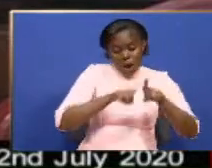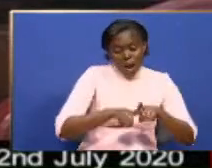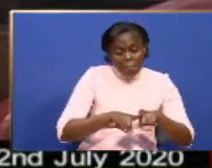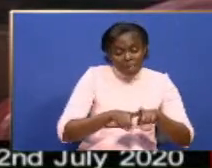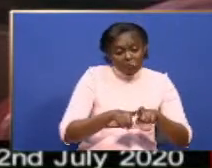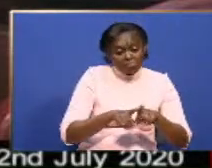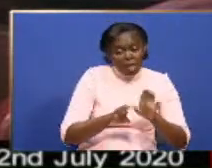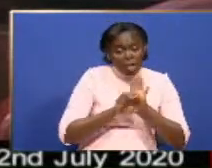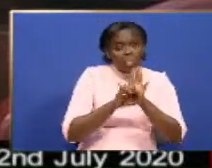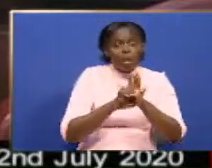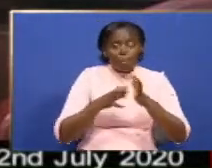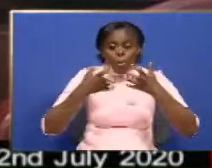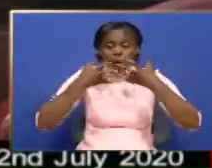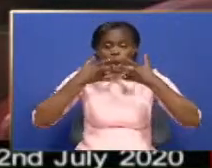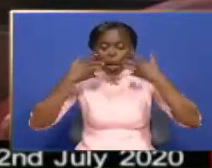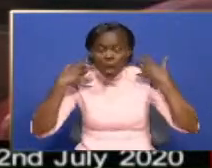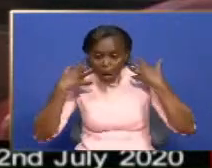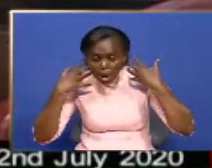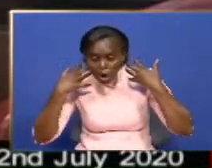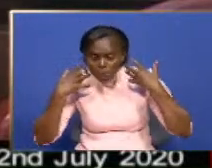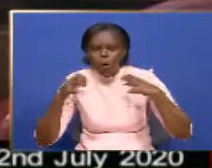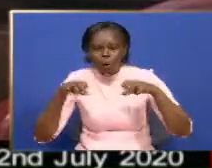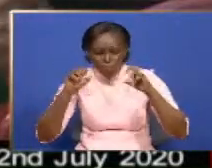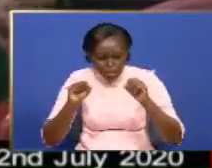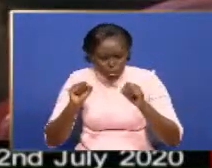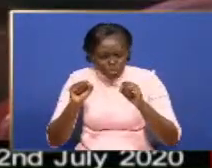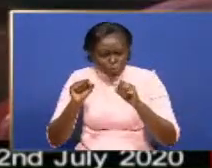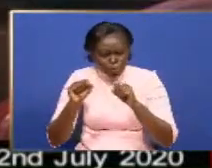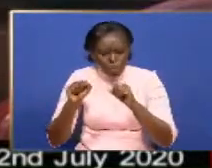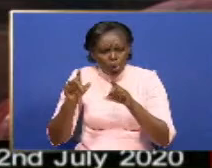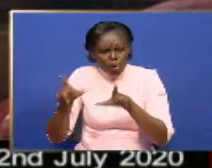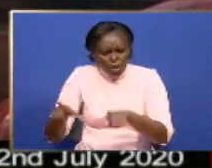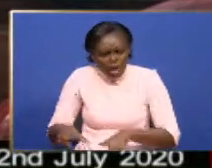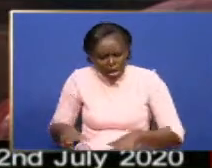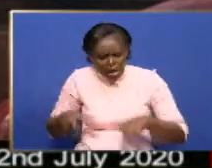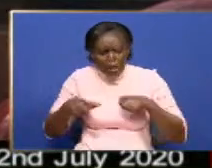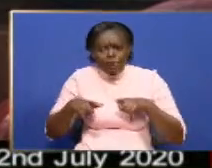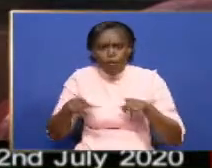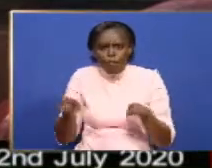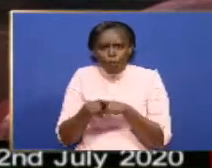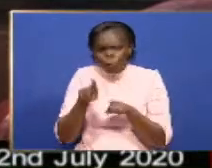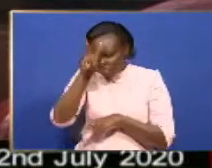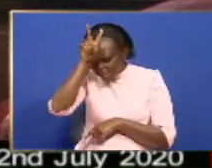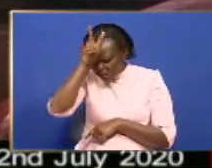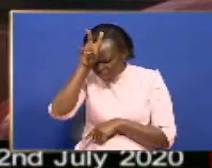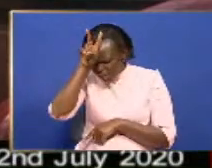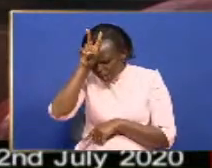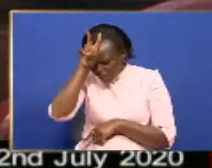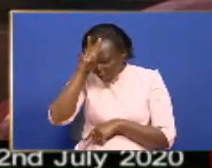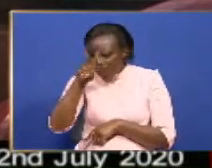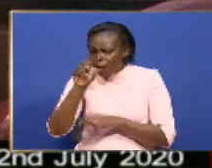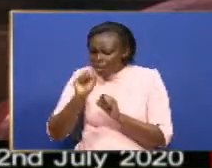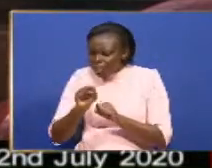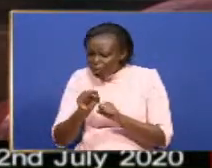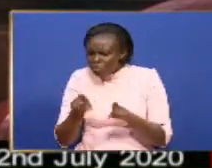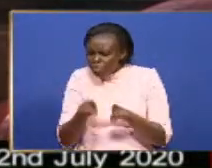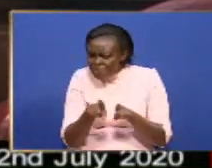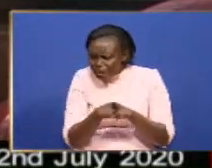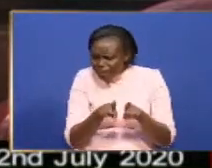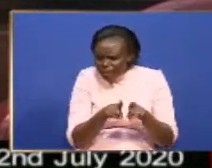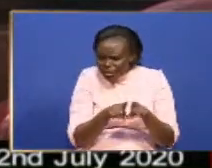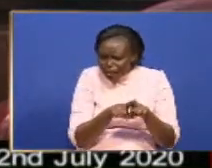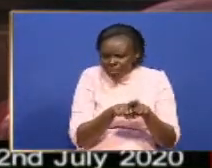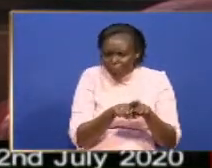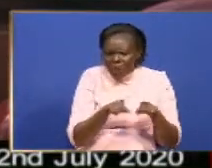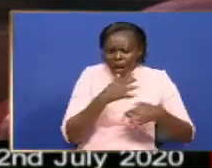baby oryx, which is naturally food for it, why don't we as a country adapt these refugees and use them as a